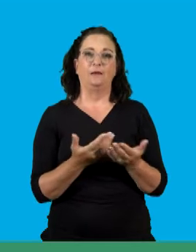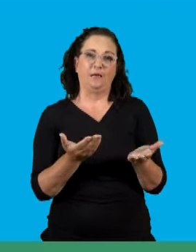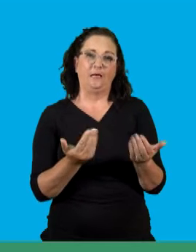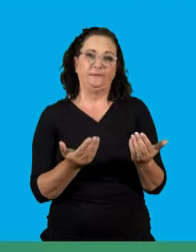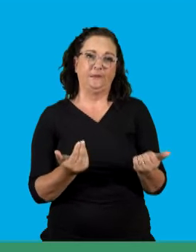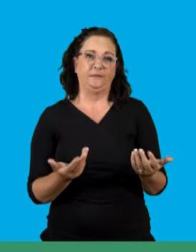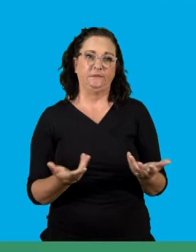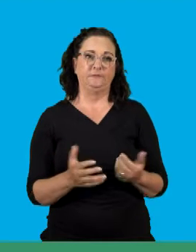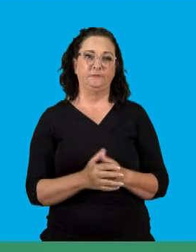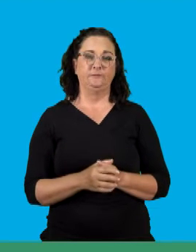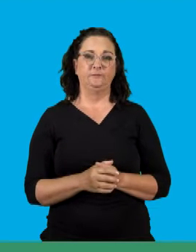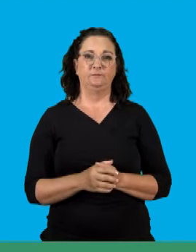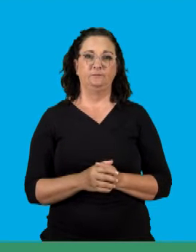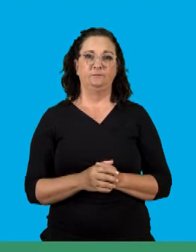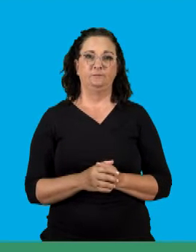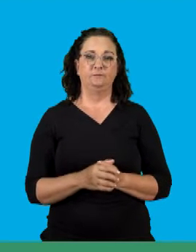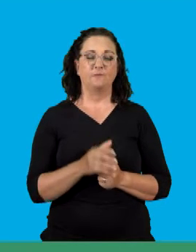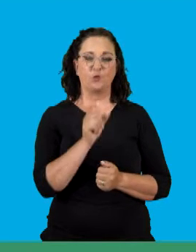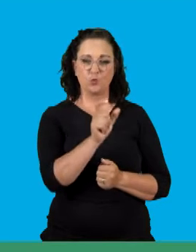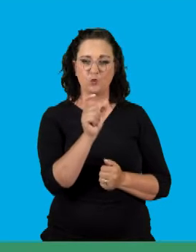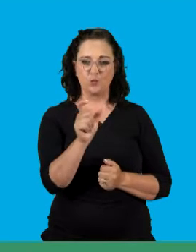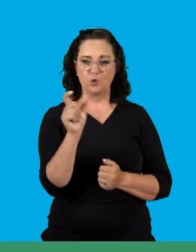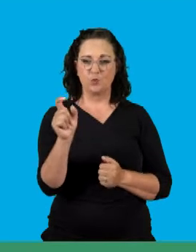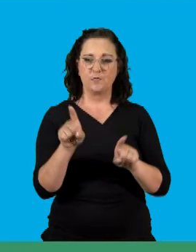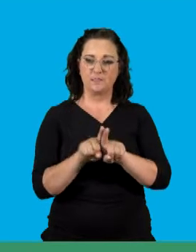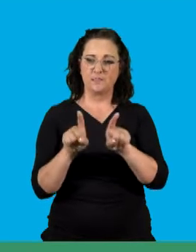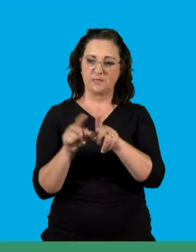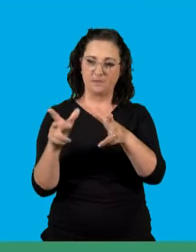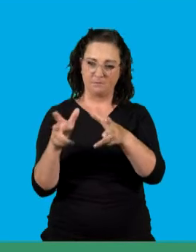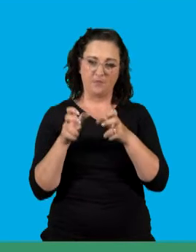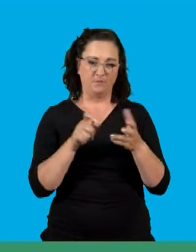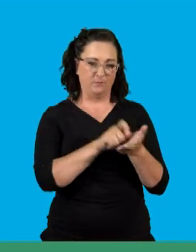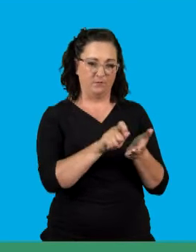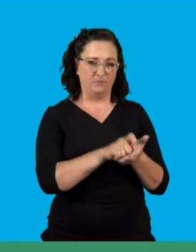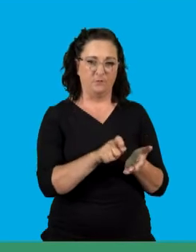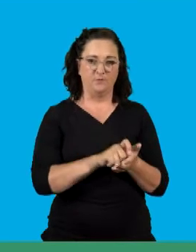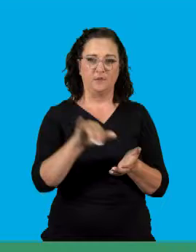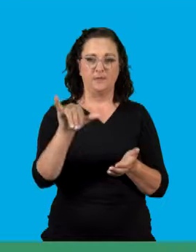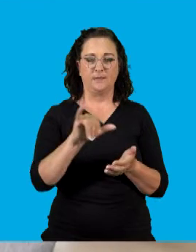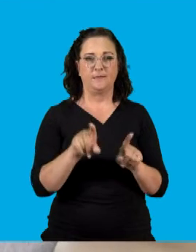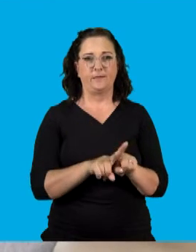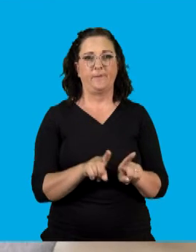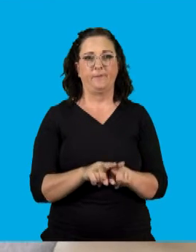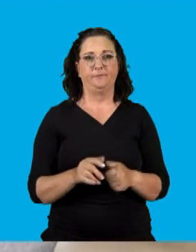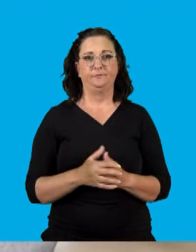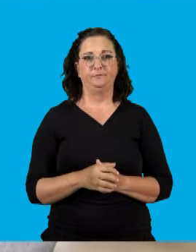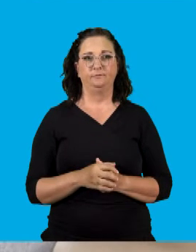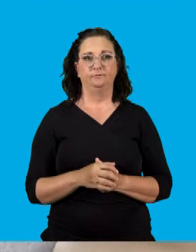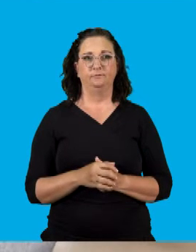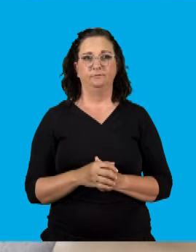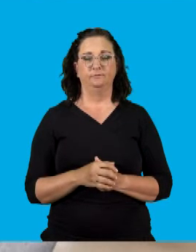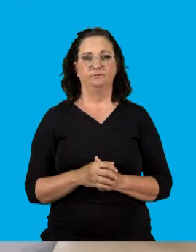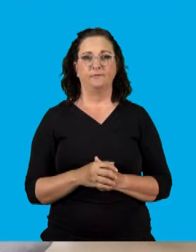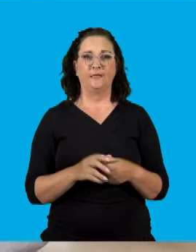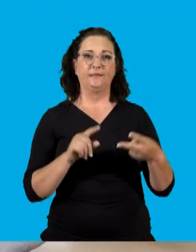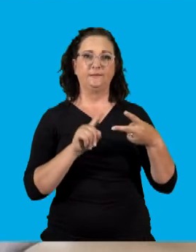her. Like I said to you, directly, word for word from the research. I hope it makes sense to you.